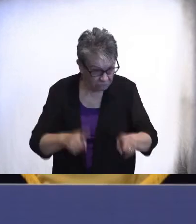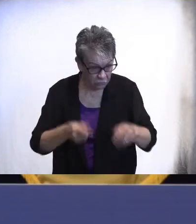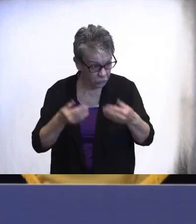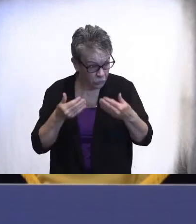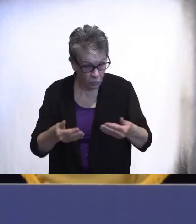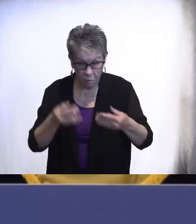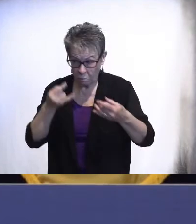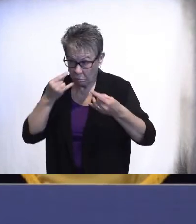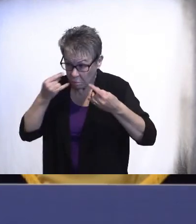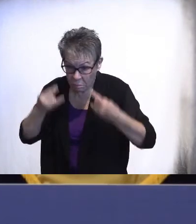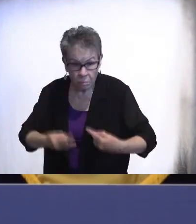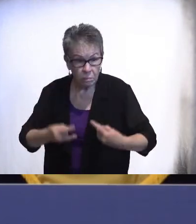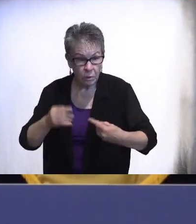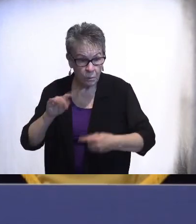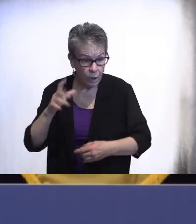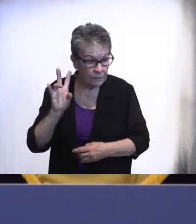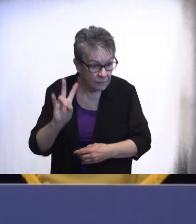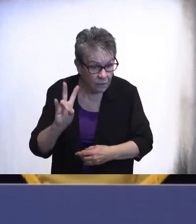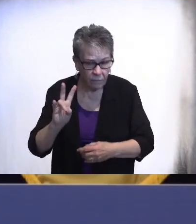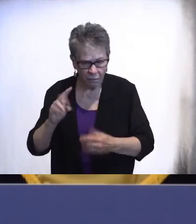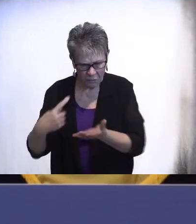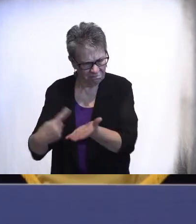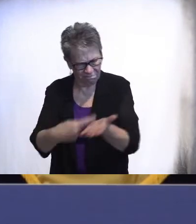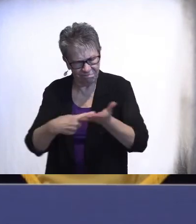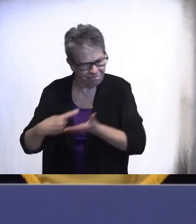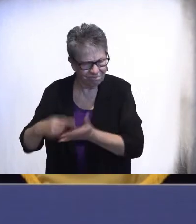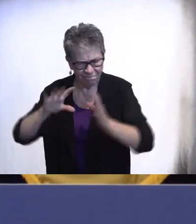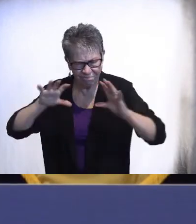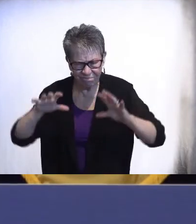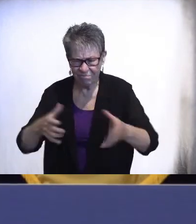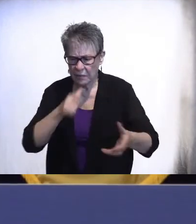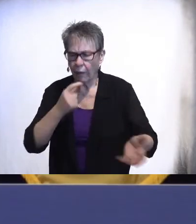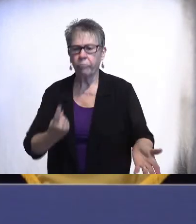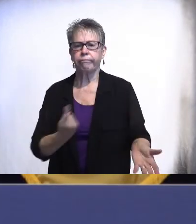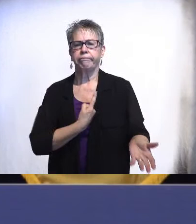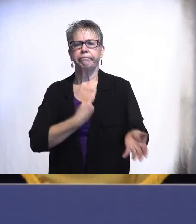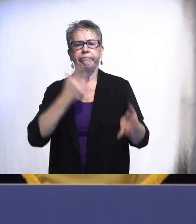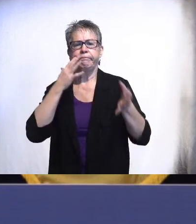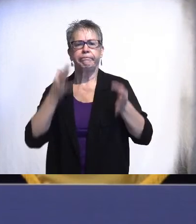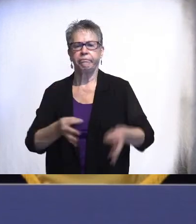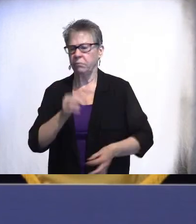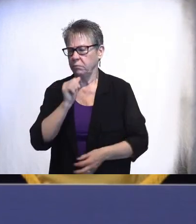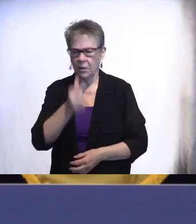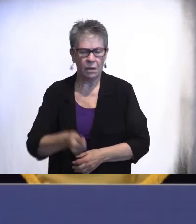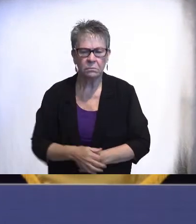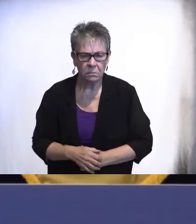to ask you offline why all of a sudden there's this big buzz around